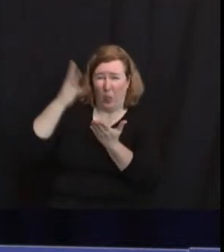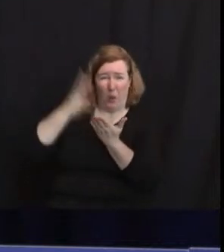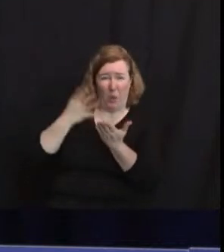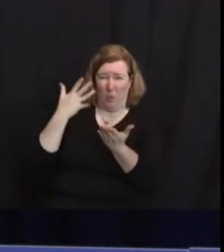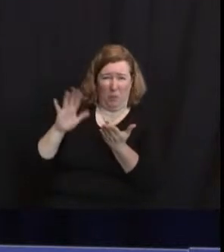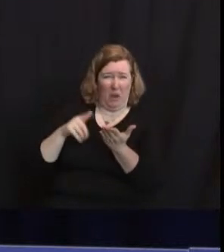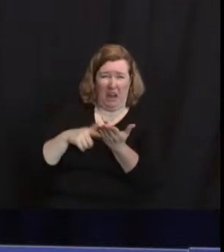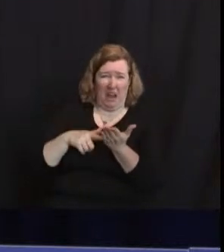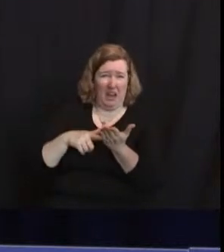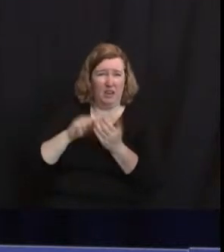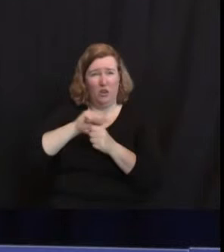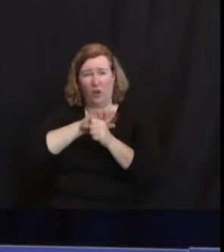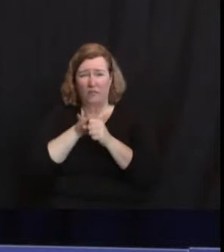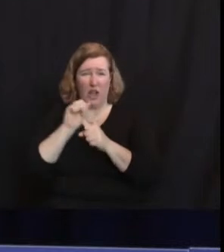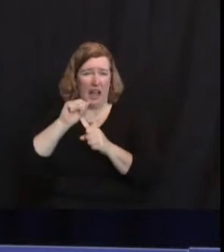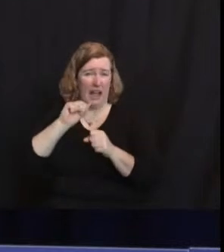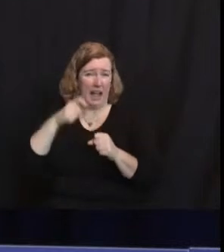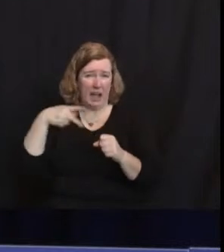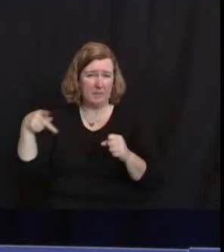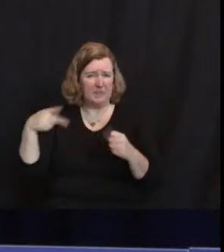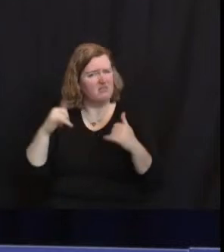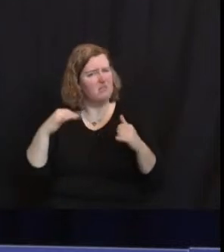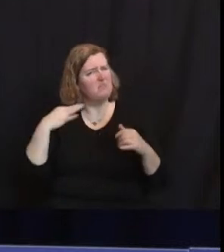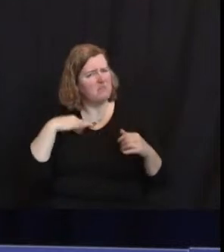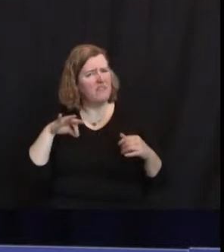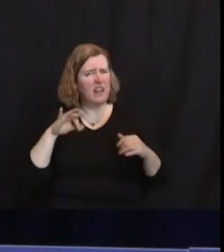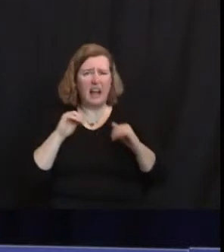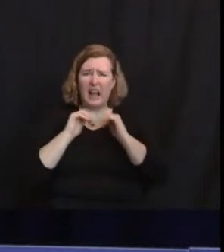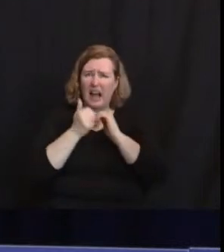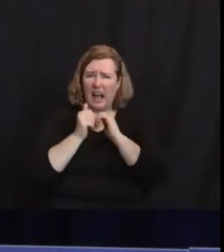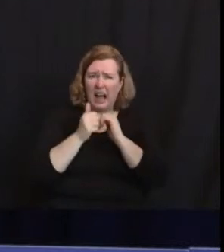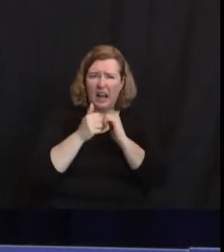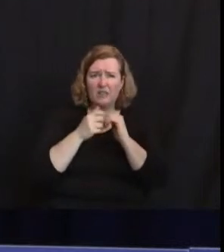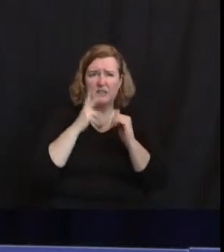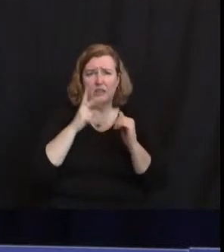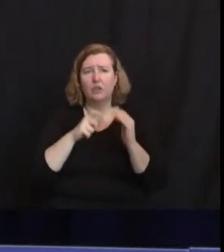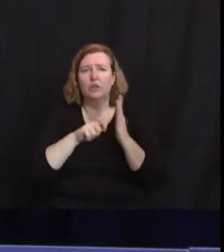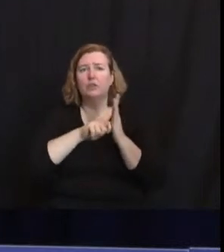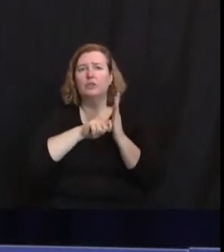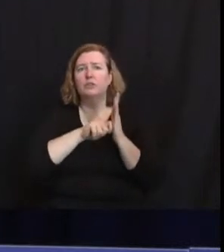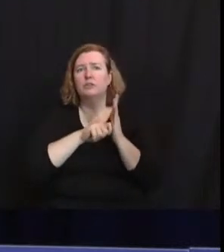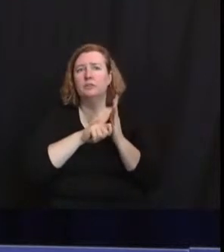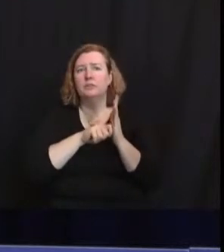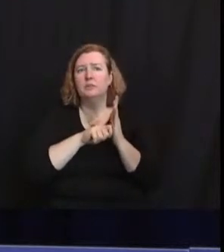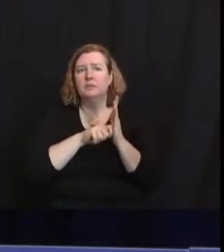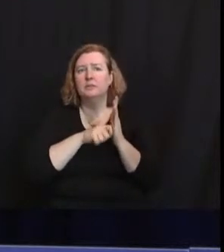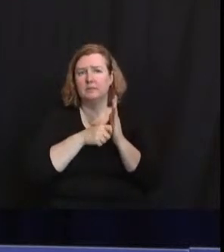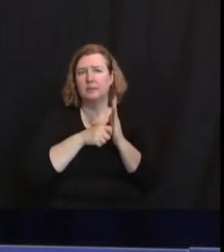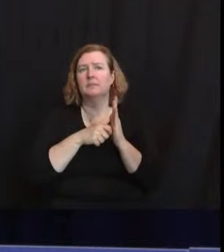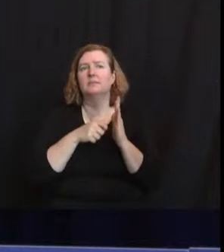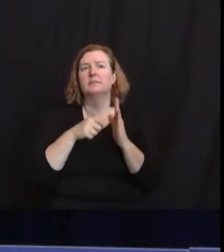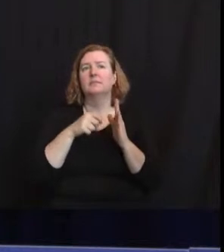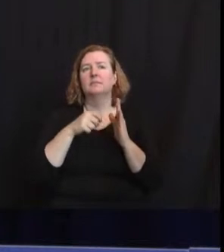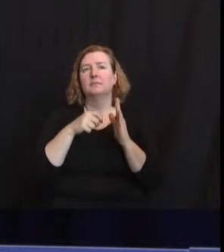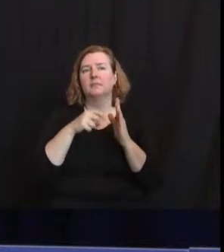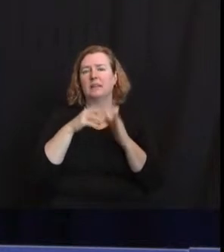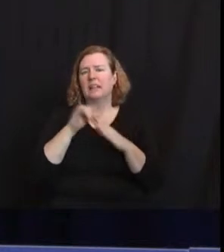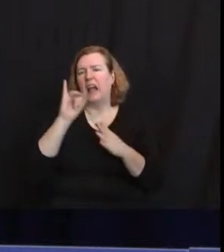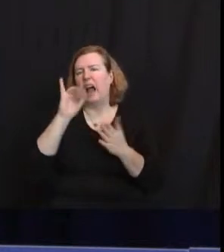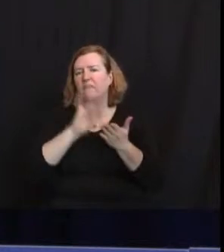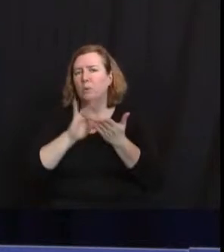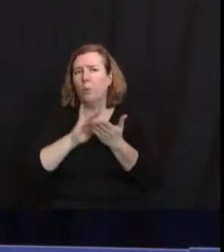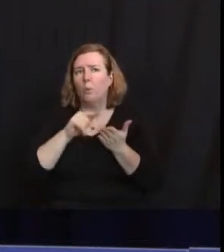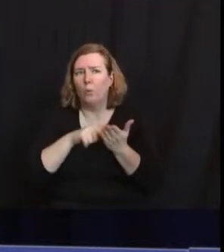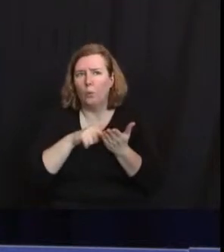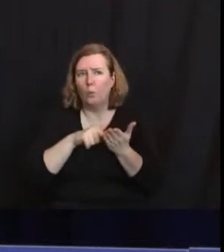NJ Alert app, by simply turning on the setting in their iPhone. Apple will be sending out push notifications to